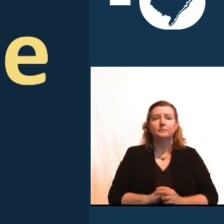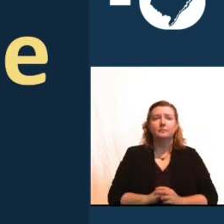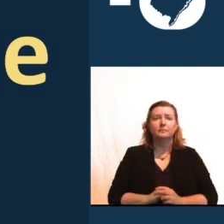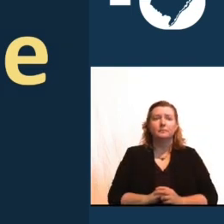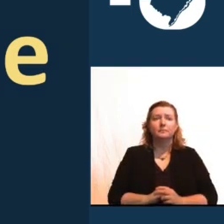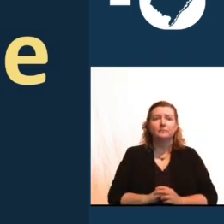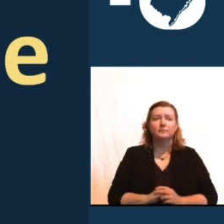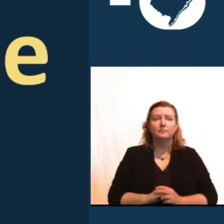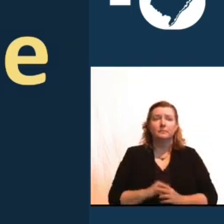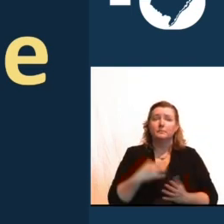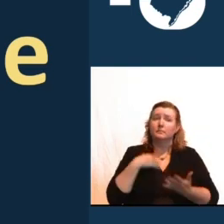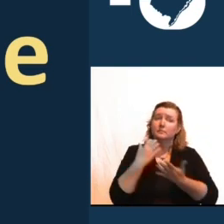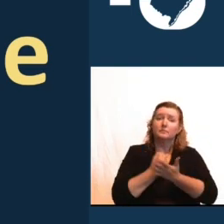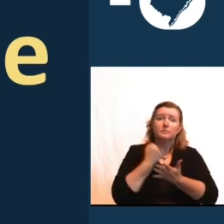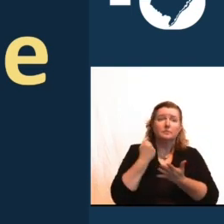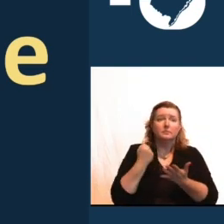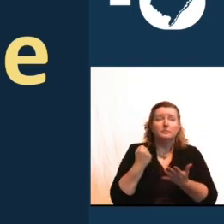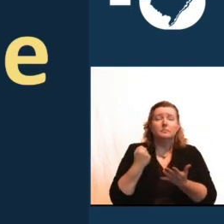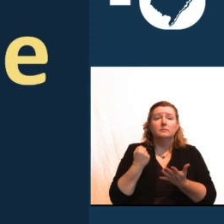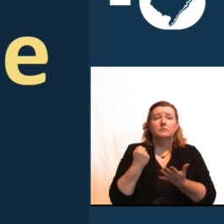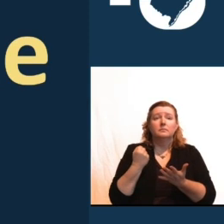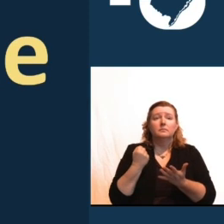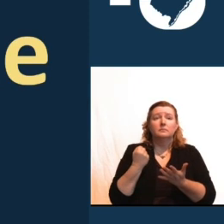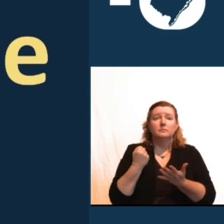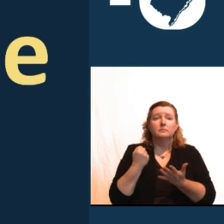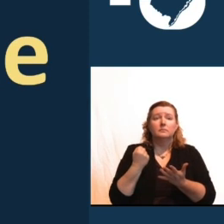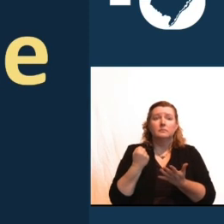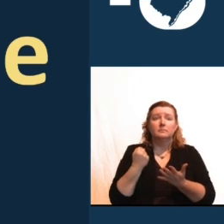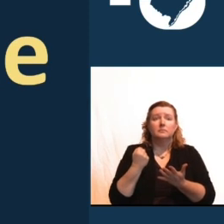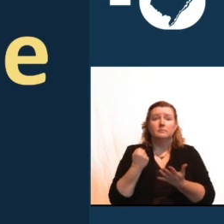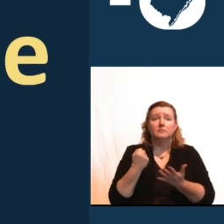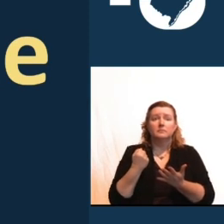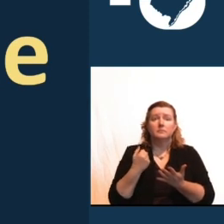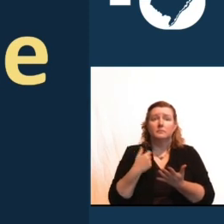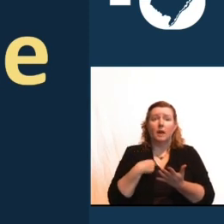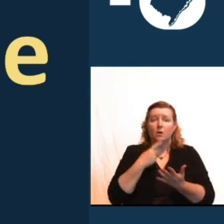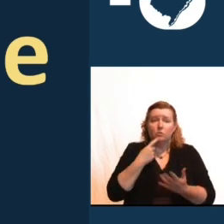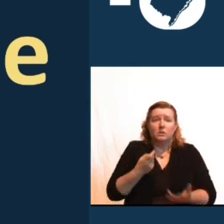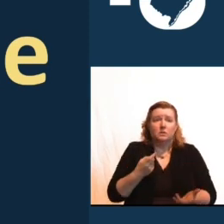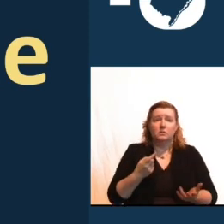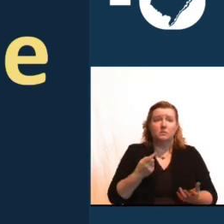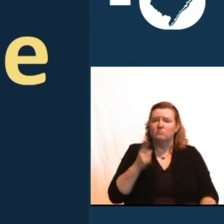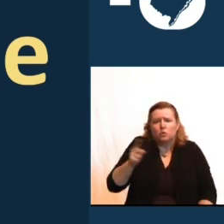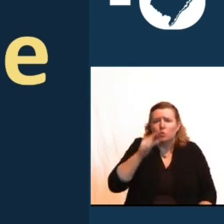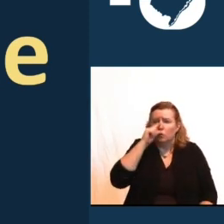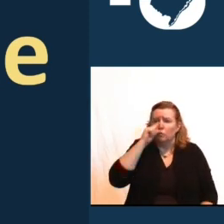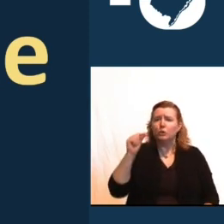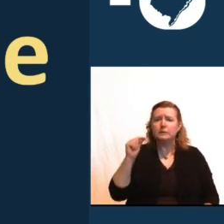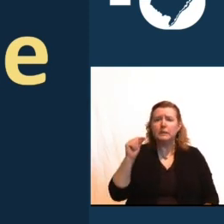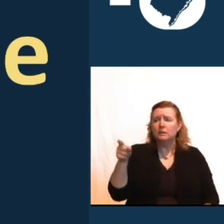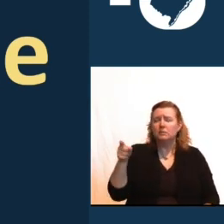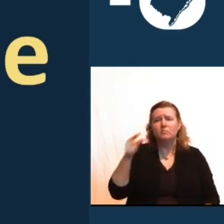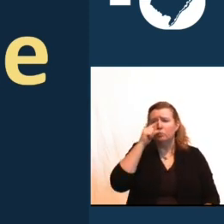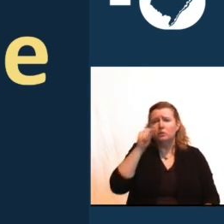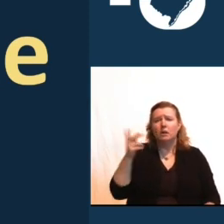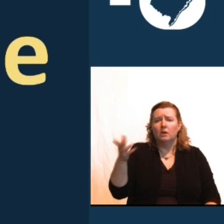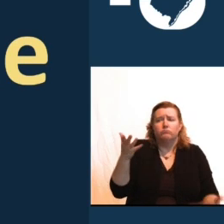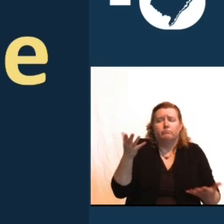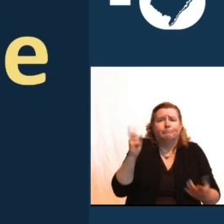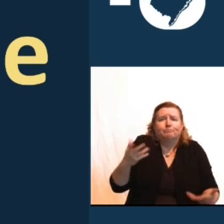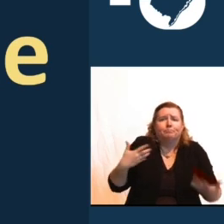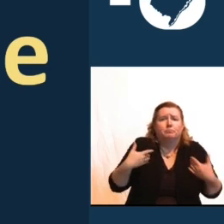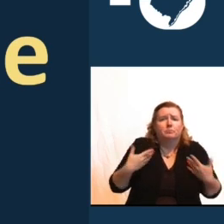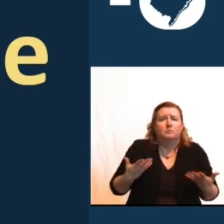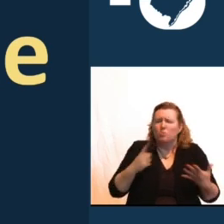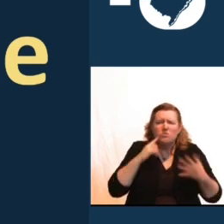his kleptocracy, this war of choice. This is insanity, absolute animal, and deserves